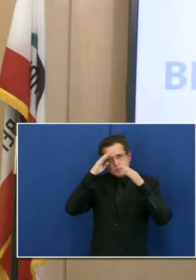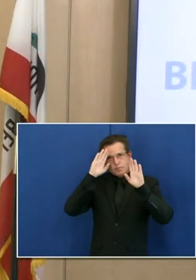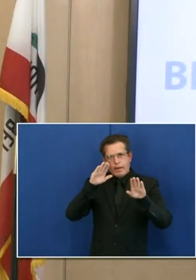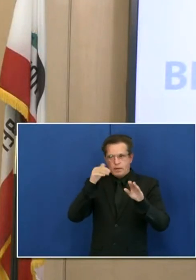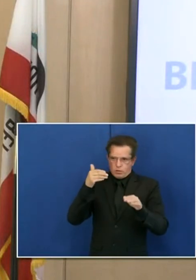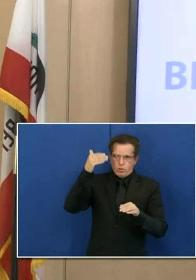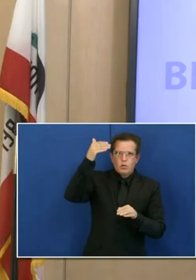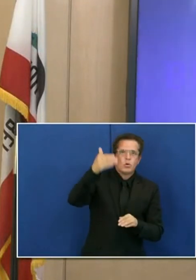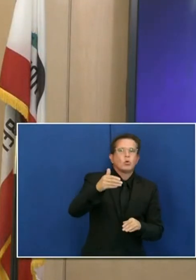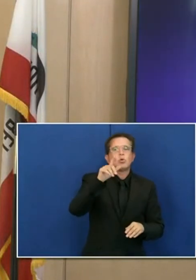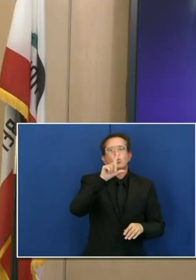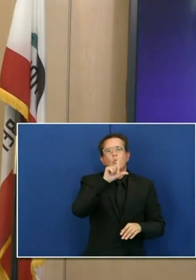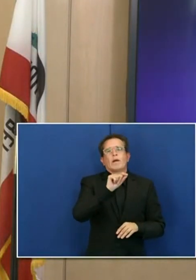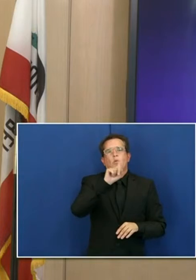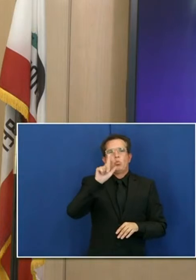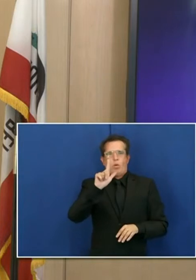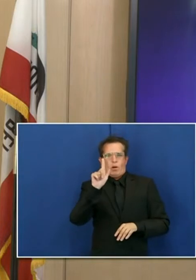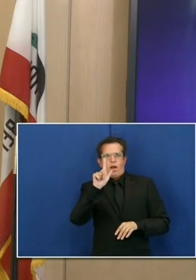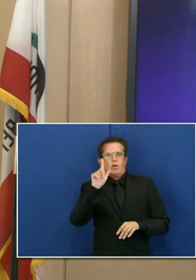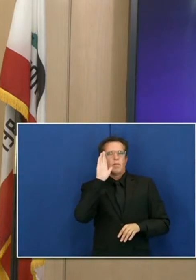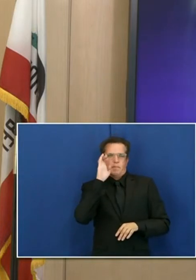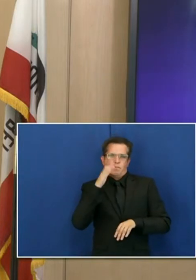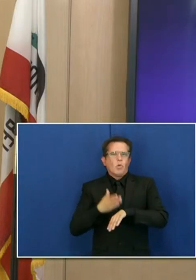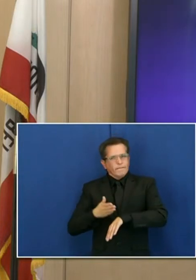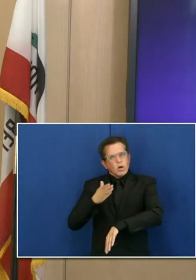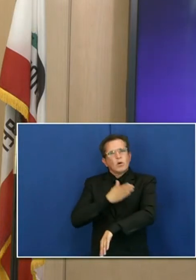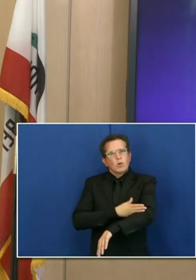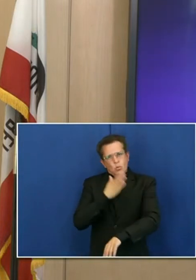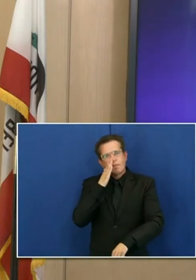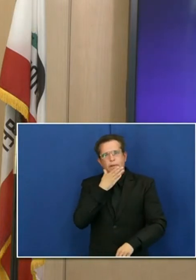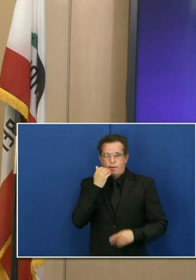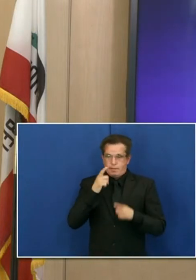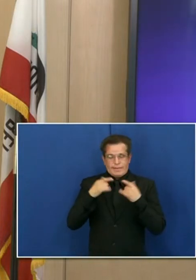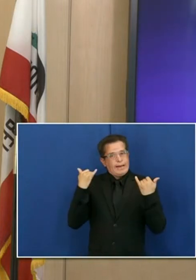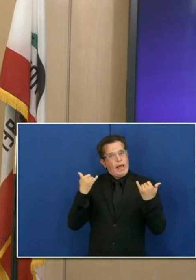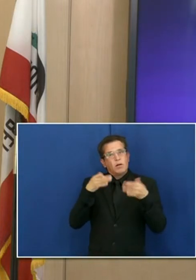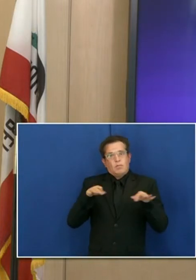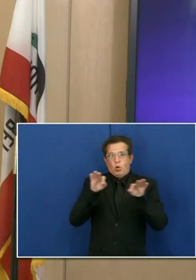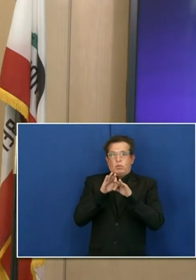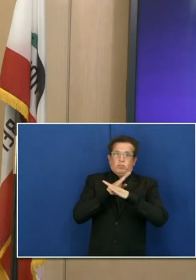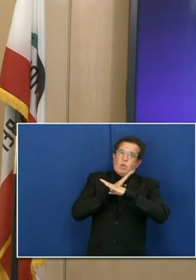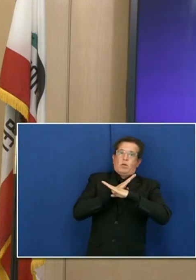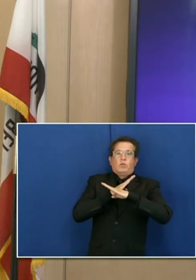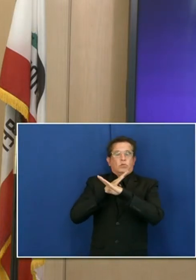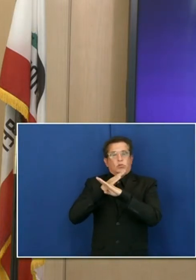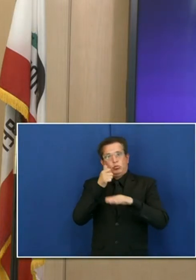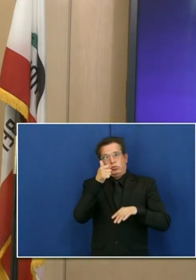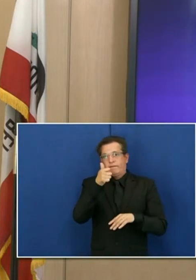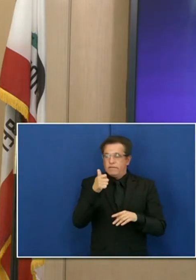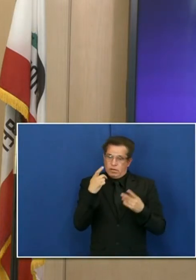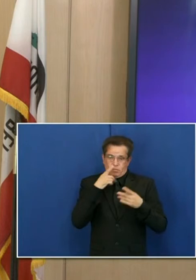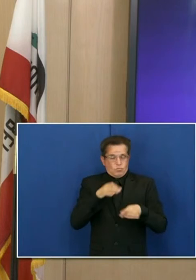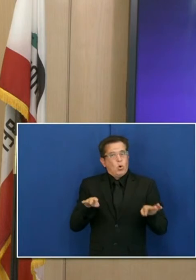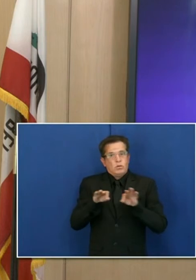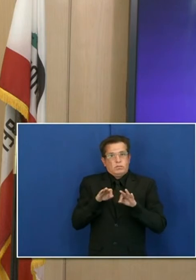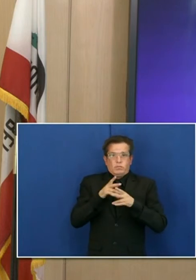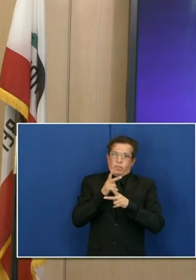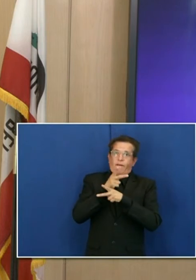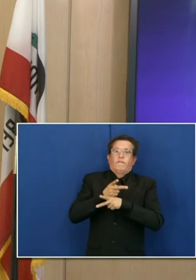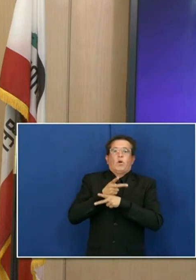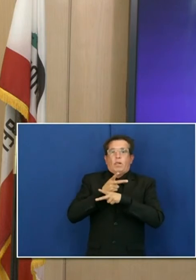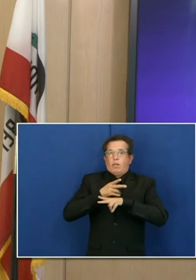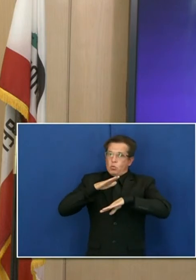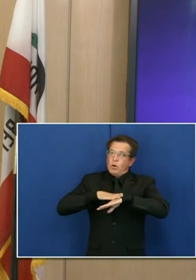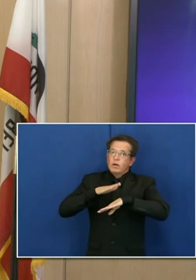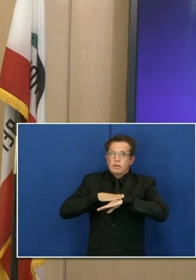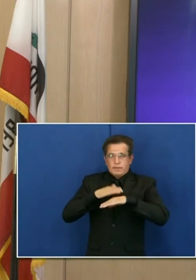2021 to be much better than 2020, but it's not the time to let your guard down. It's really the time to double down on all those